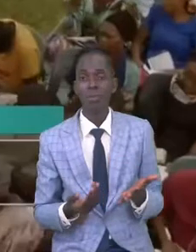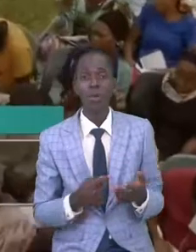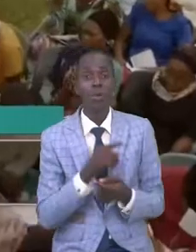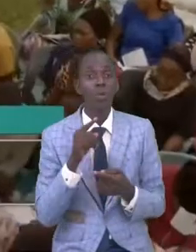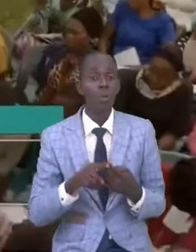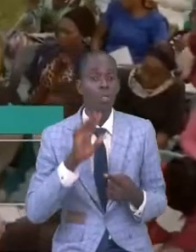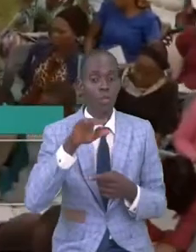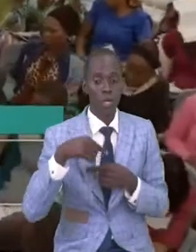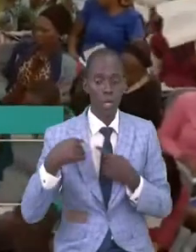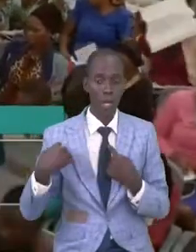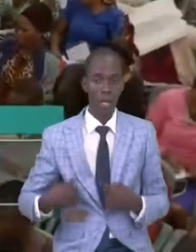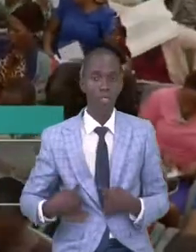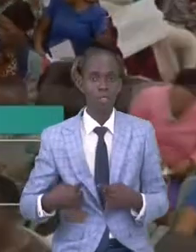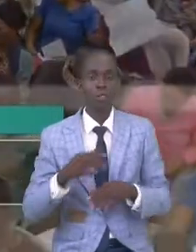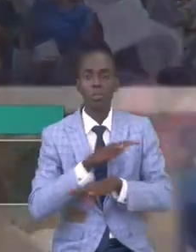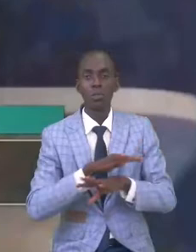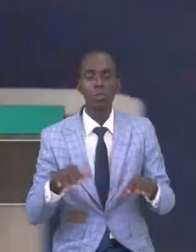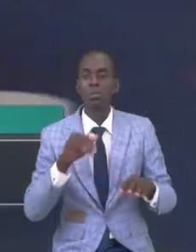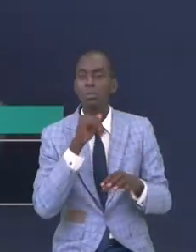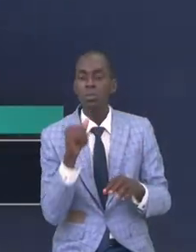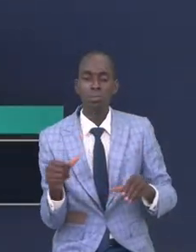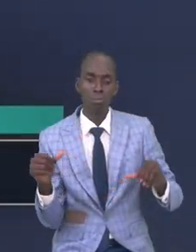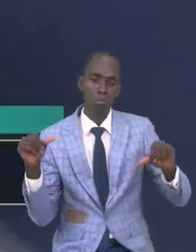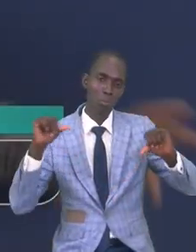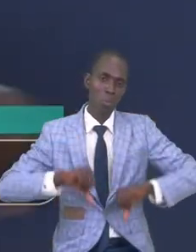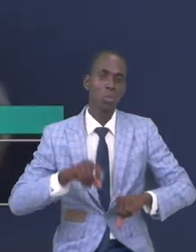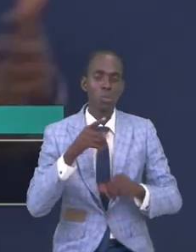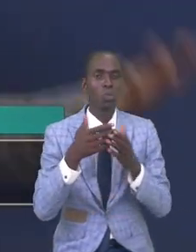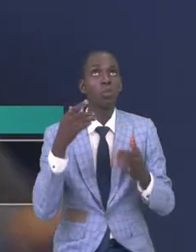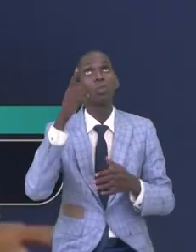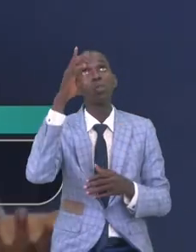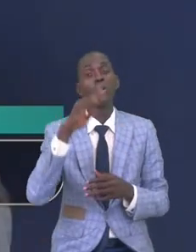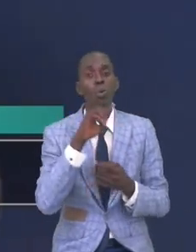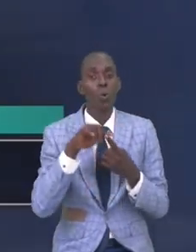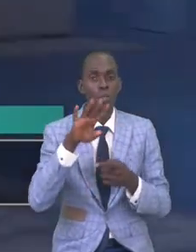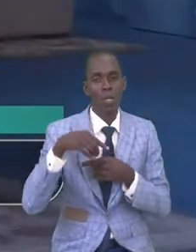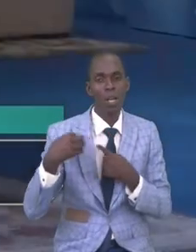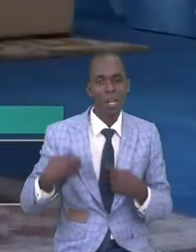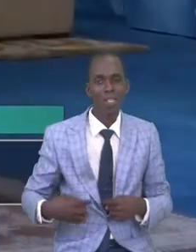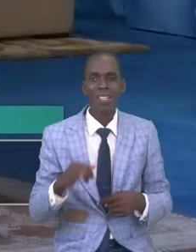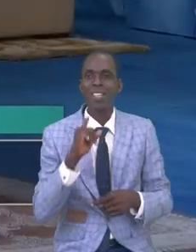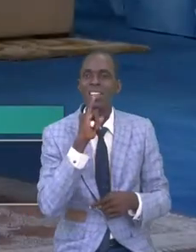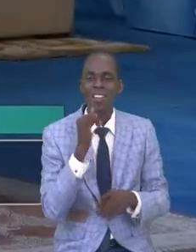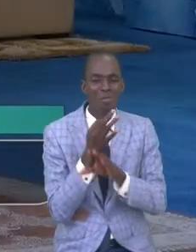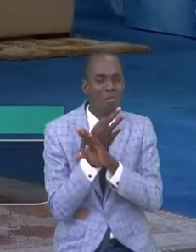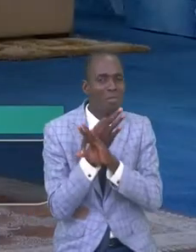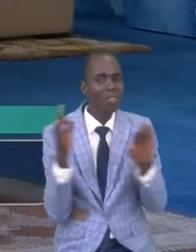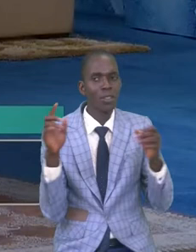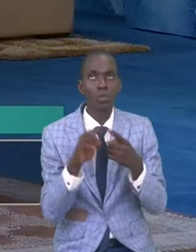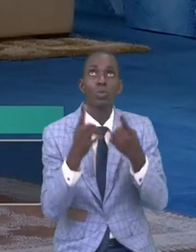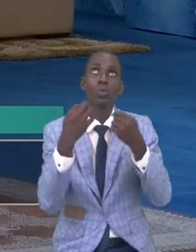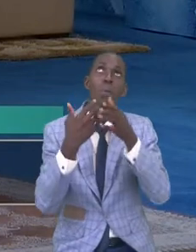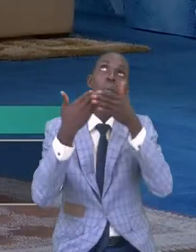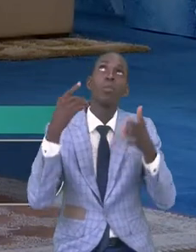heart does not condemn you before God, when your heart is free to come before